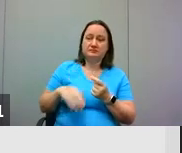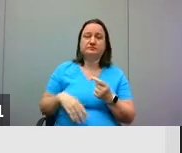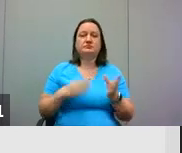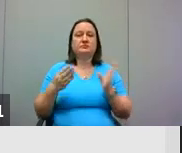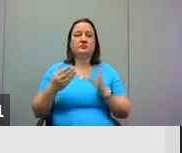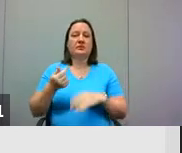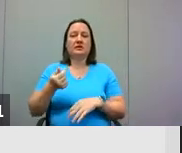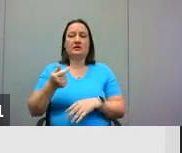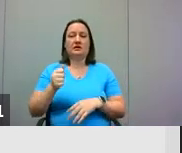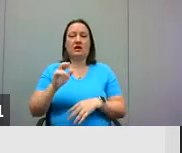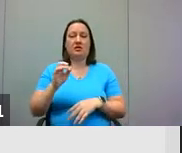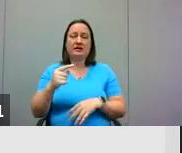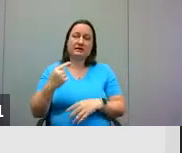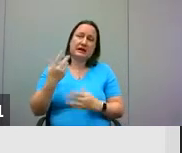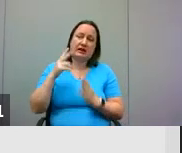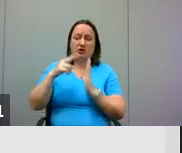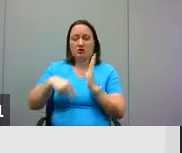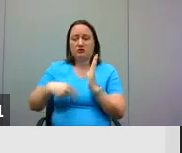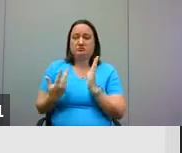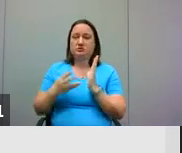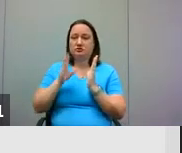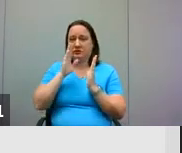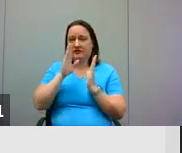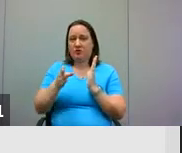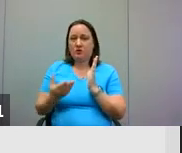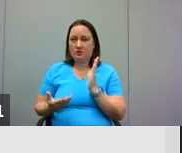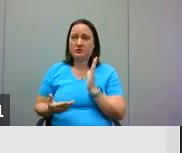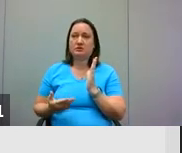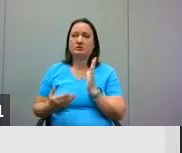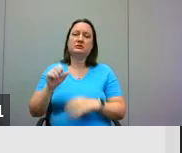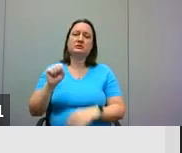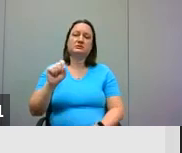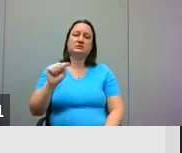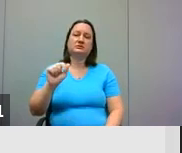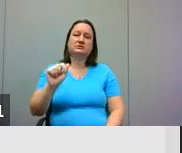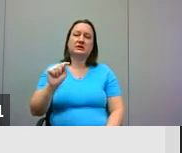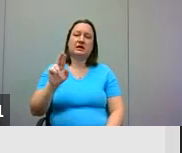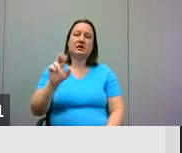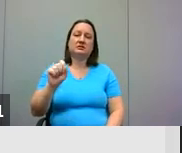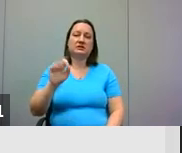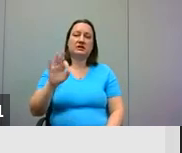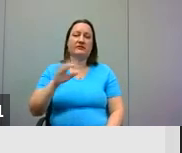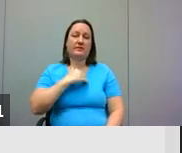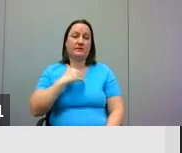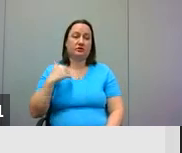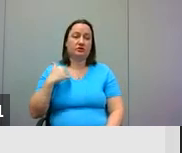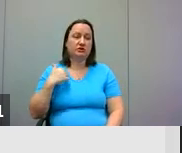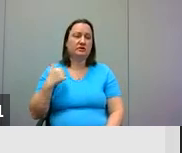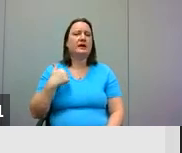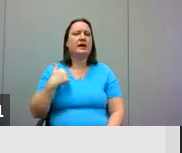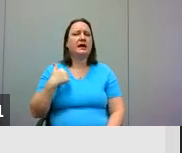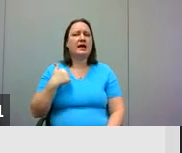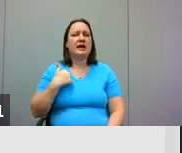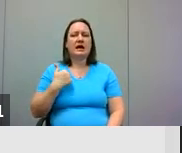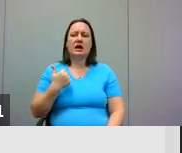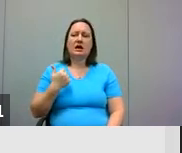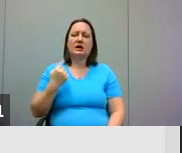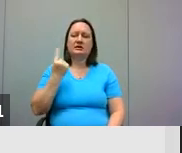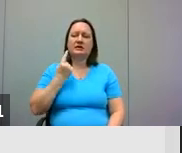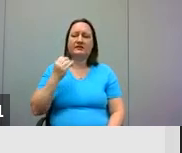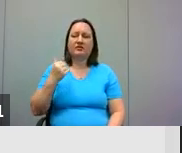pretty straightforward. Status of membership, I was just wondering if we had anyone. Yeah, you do. Yeah, let's